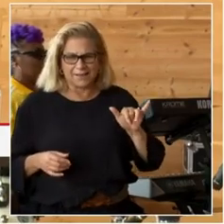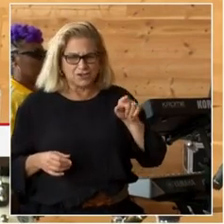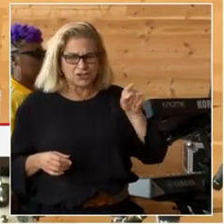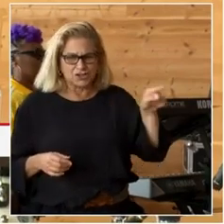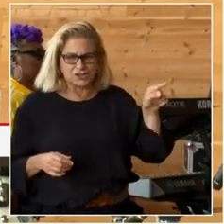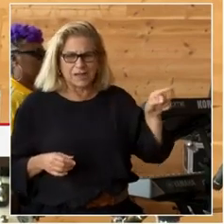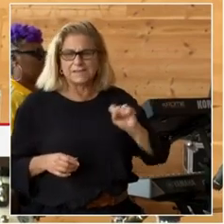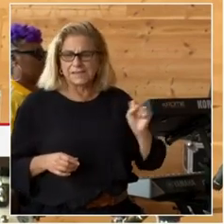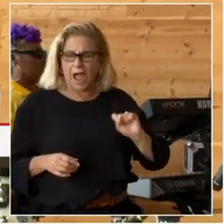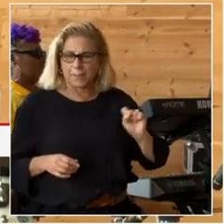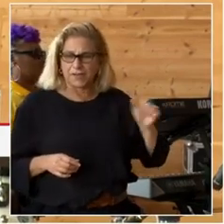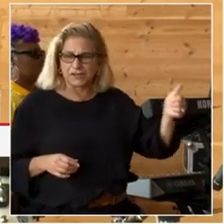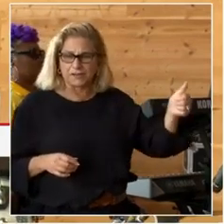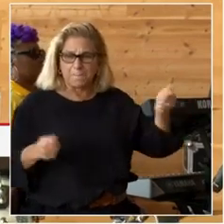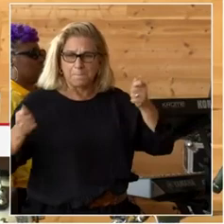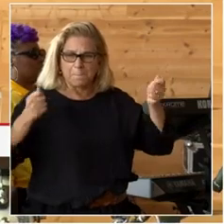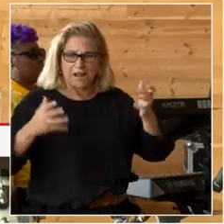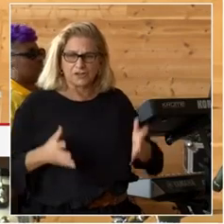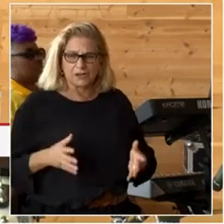at DMPED that got out that